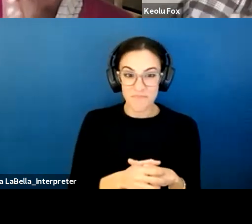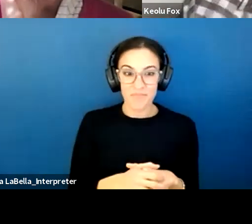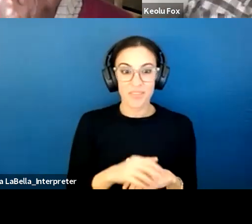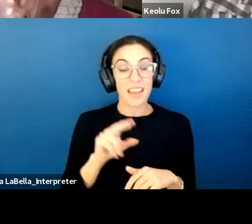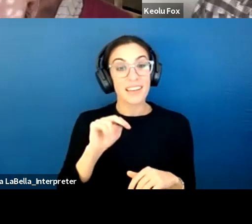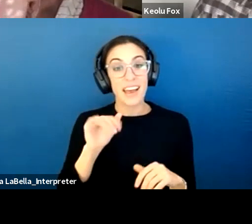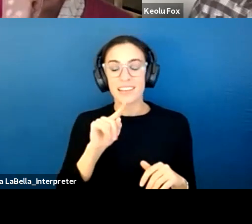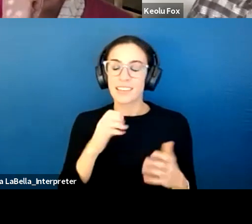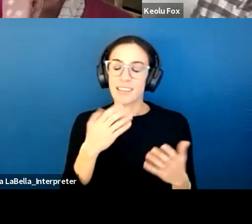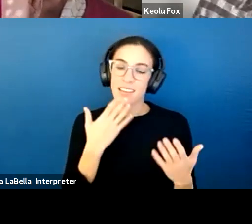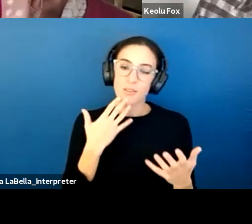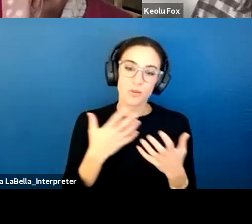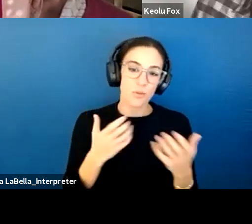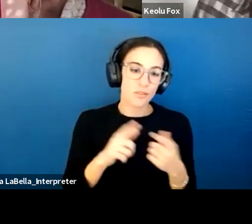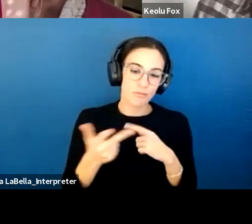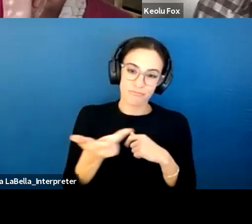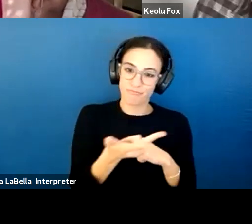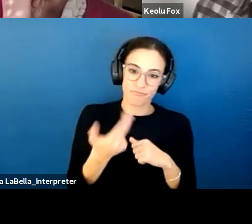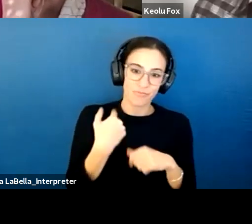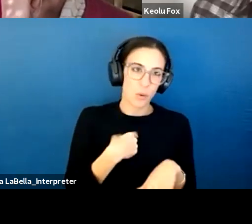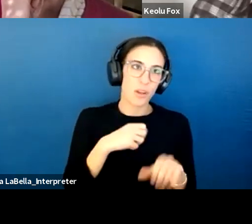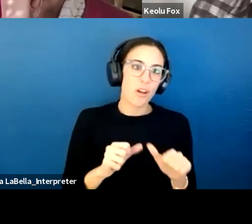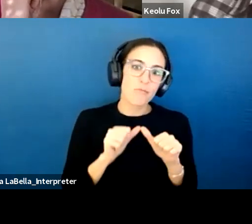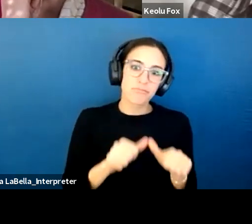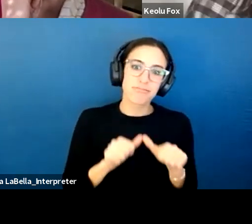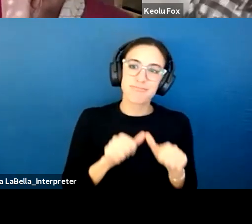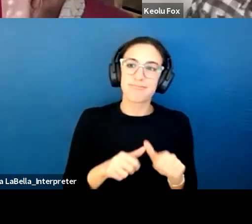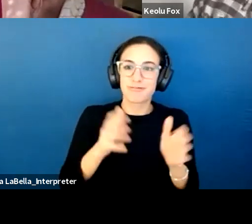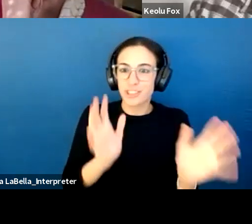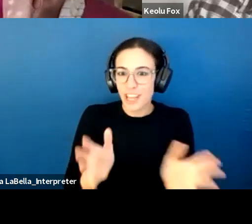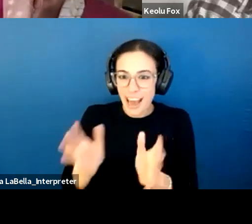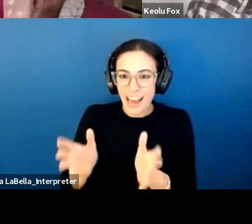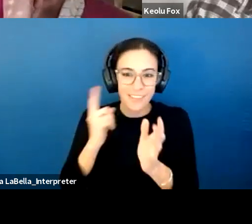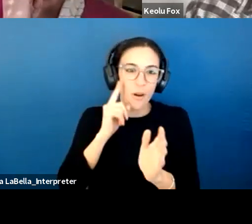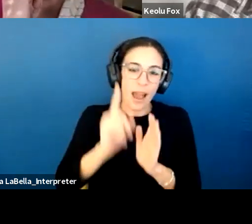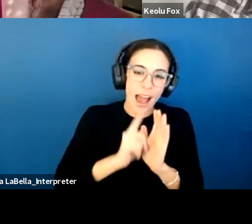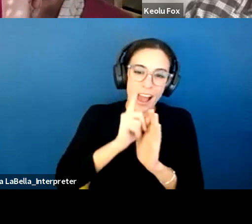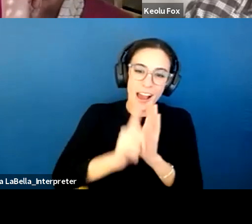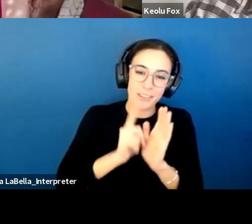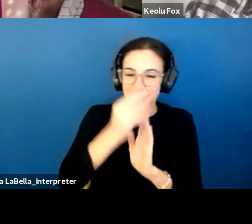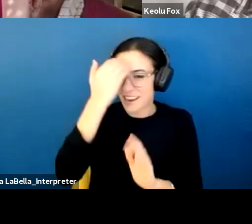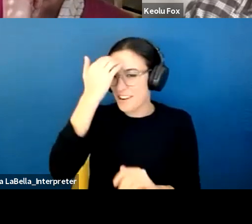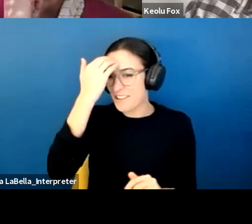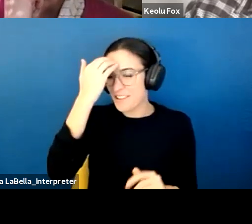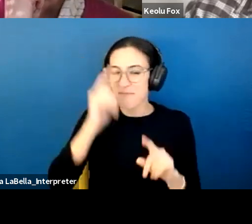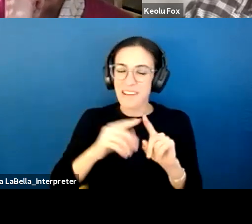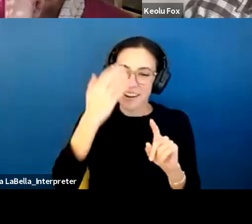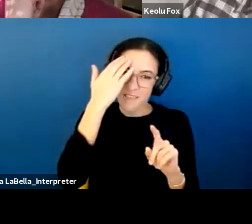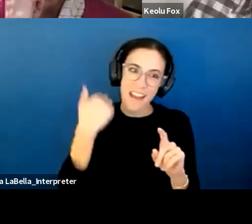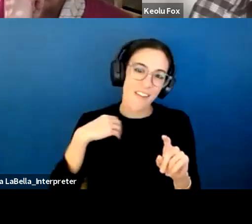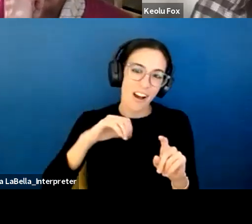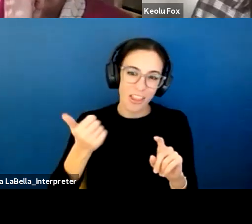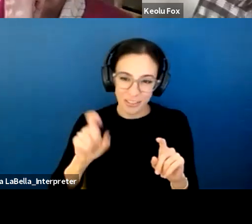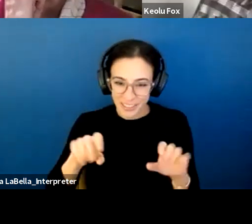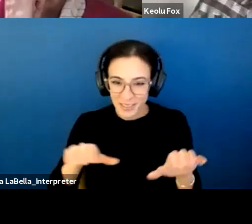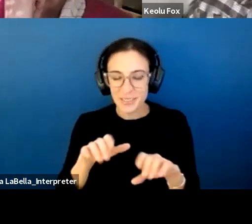you. We could keep chatting, I'm sure, for hours, but I know we all have other things we have to do. I've learned so much, and I